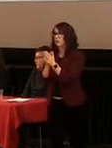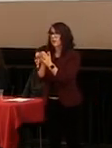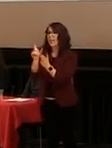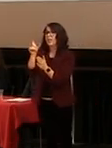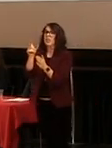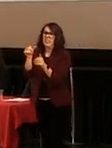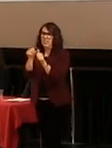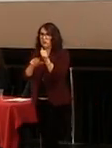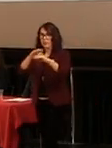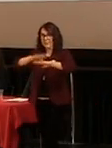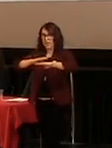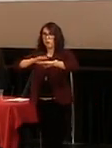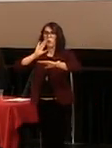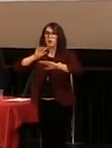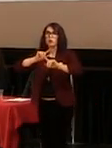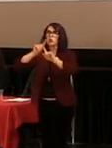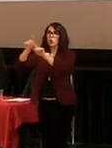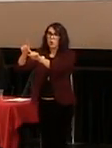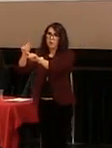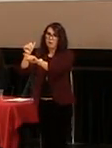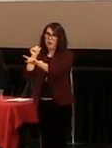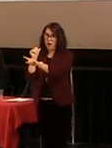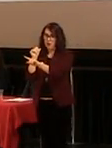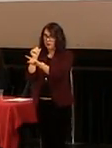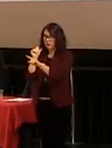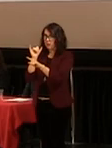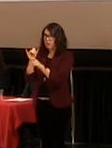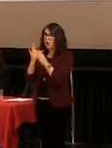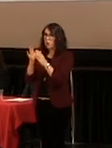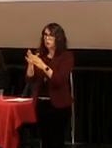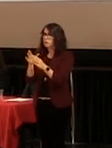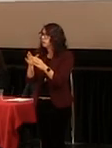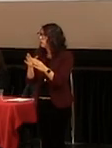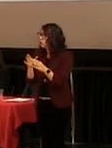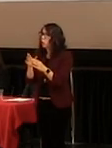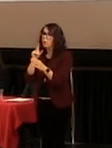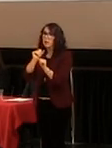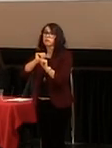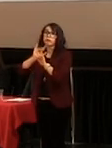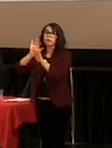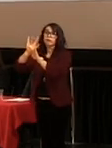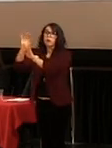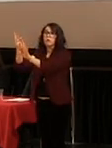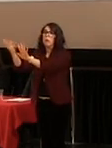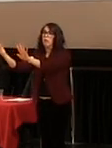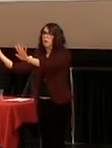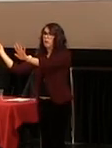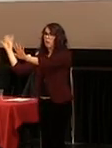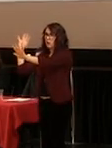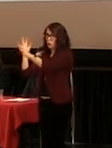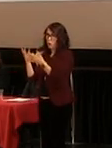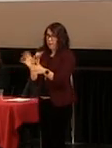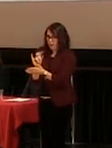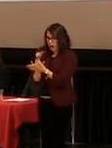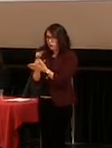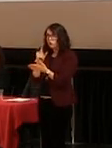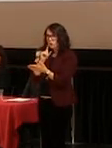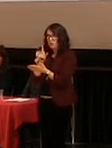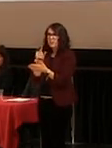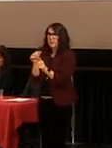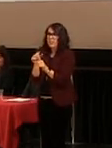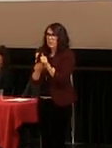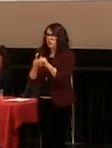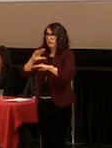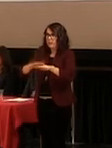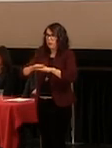the back, and you guys will be alerted when your table is ready, just so there won't be a herd of people lined up back there. So I know everyone's hungry, but if we just kind of bide our